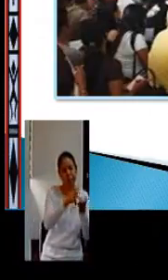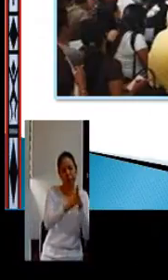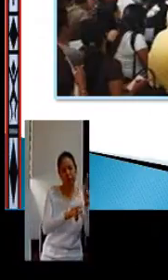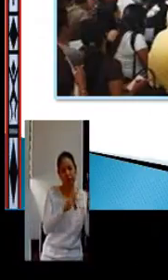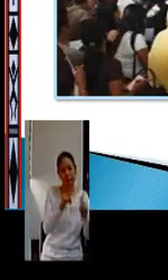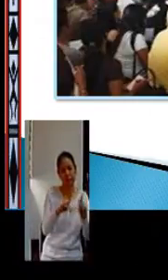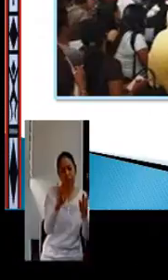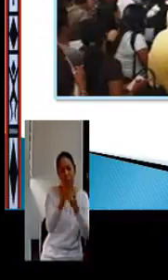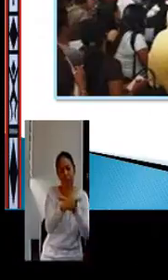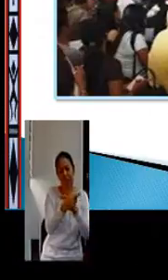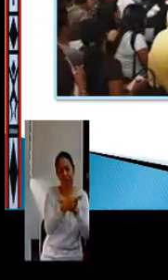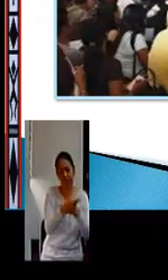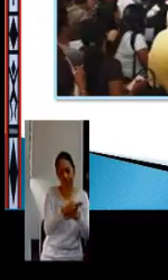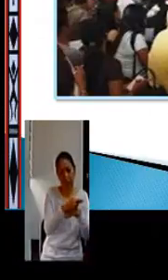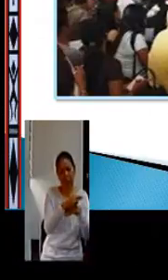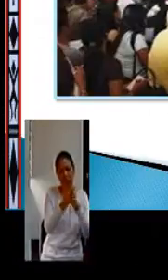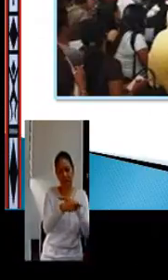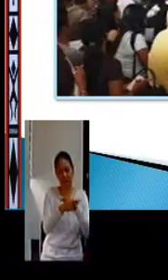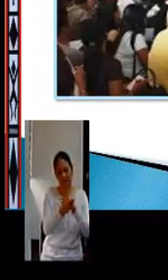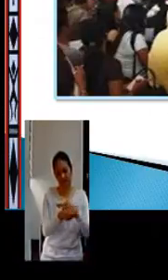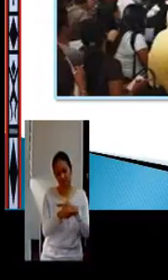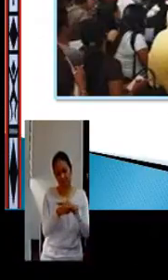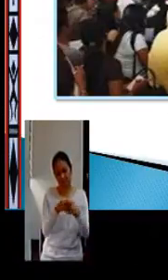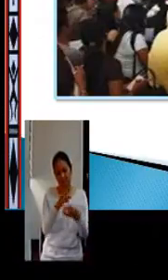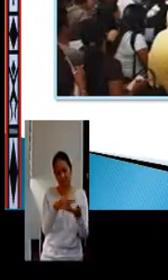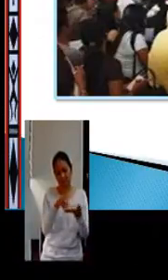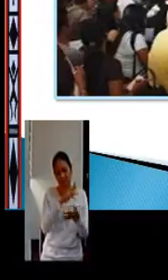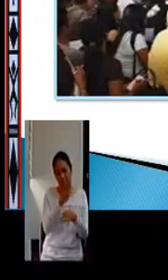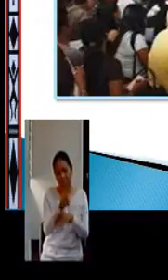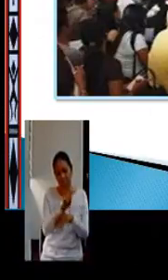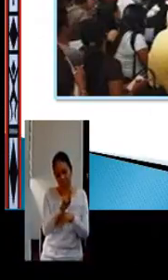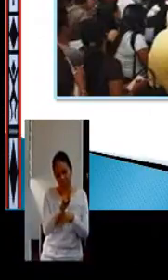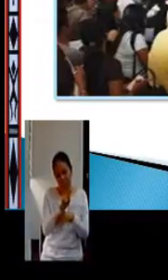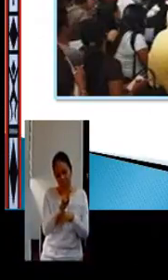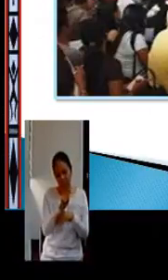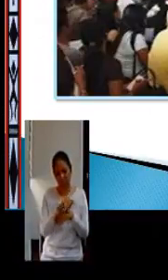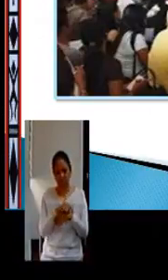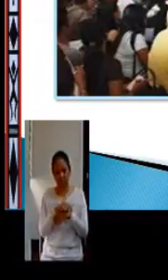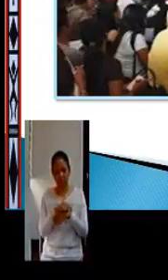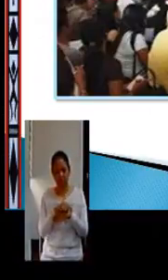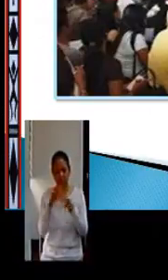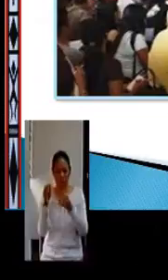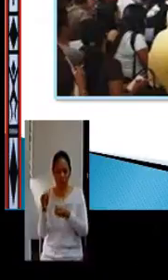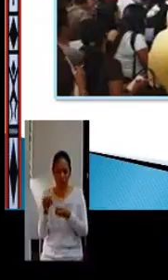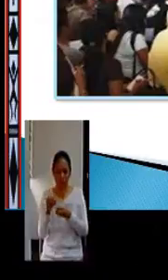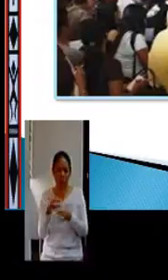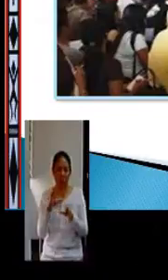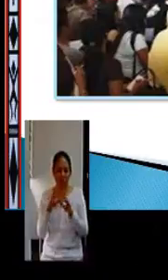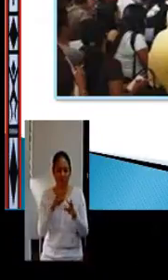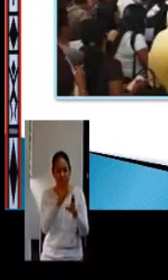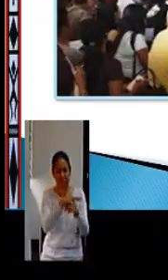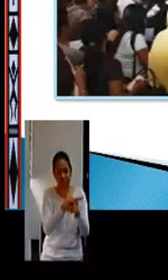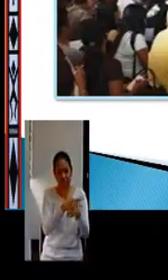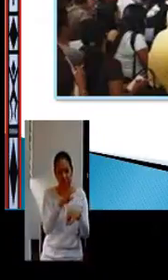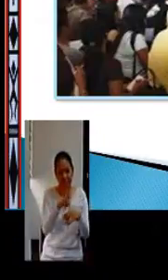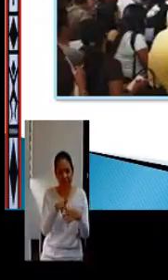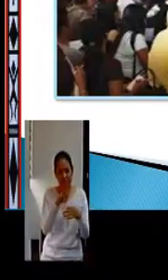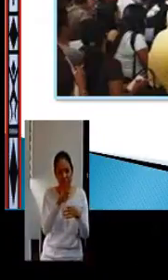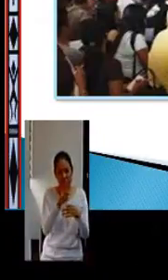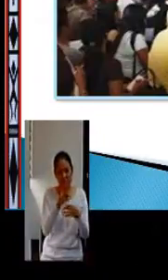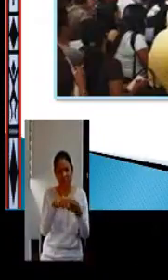is, it will give us rice terraces owners additional burdens of paying